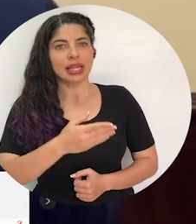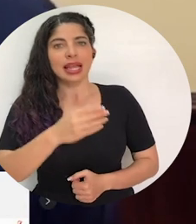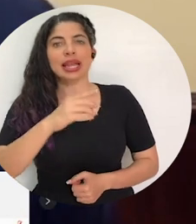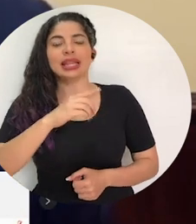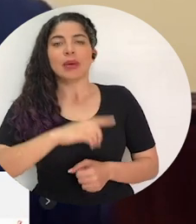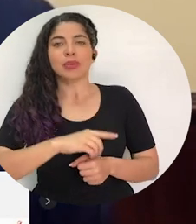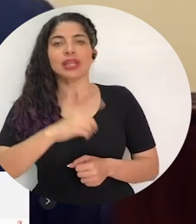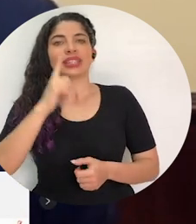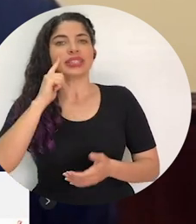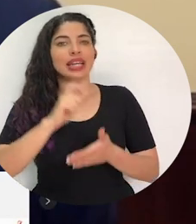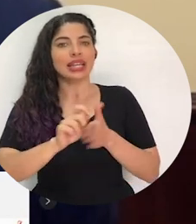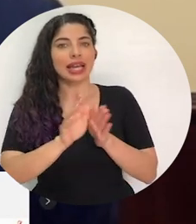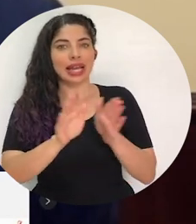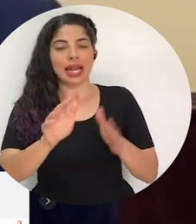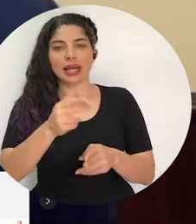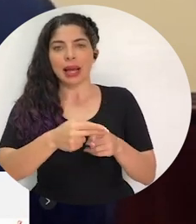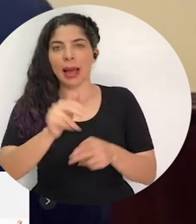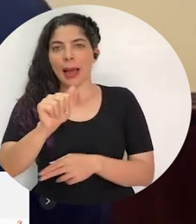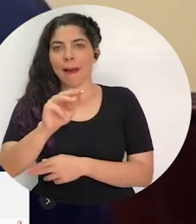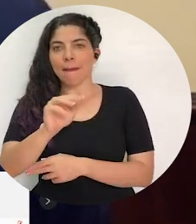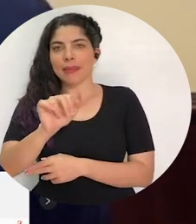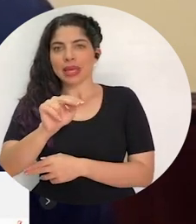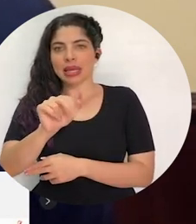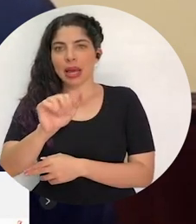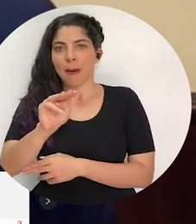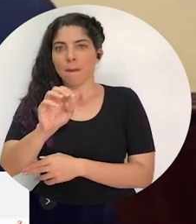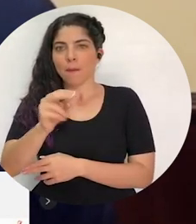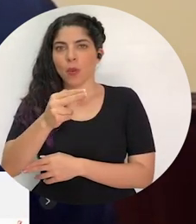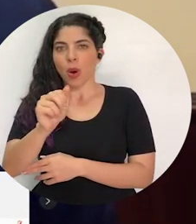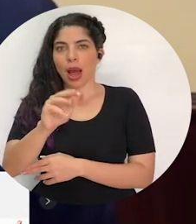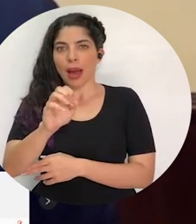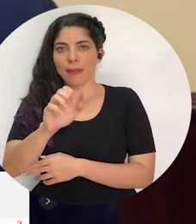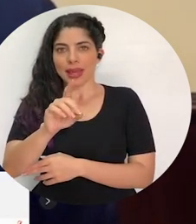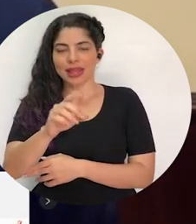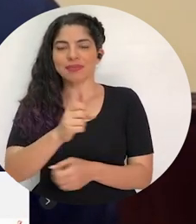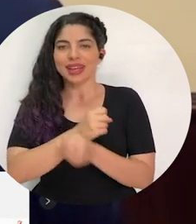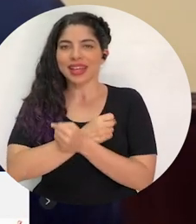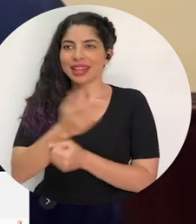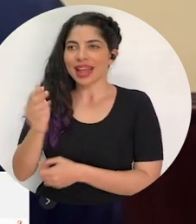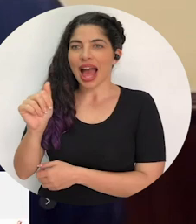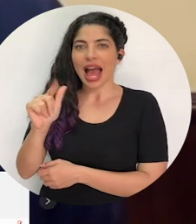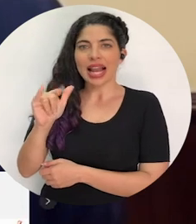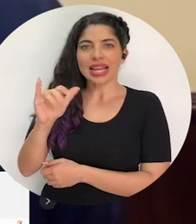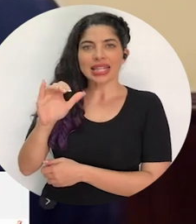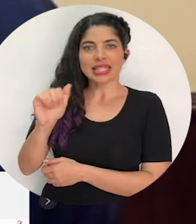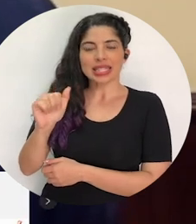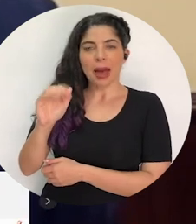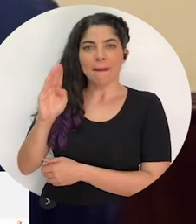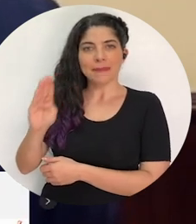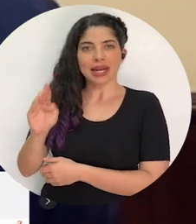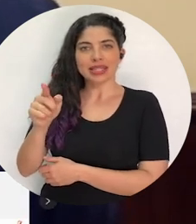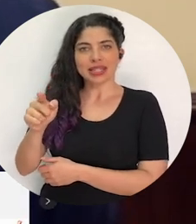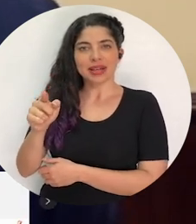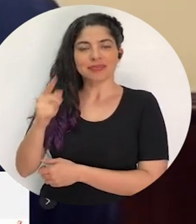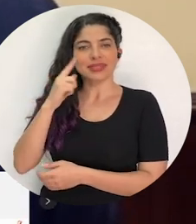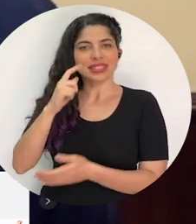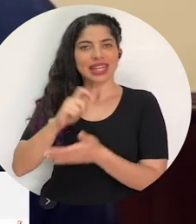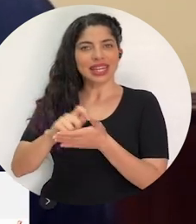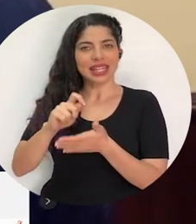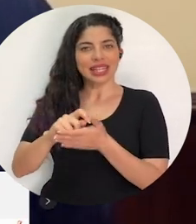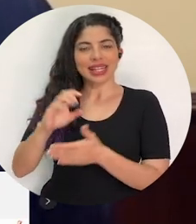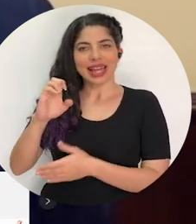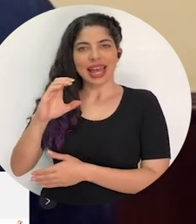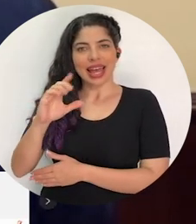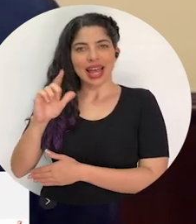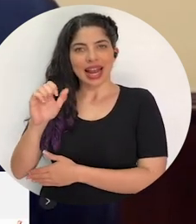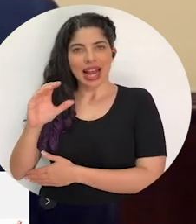Deputy Secretary General Amina Mohamed, dear Alicia Bárcena, Executive Secretary of